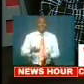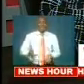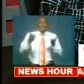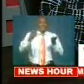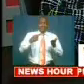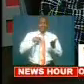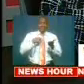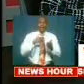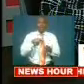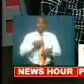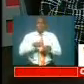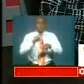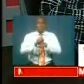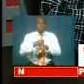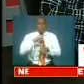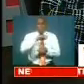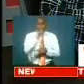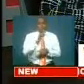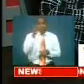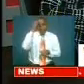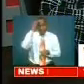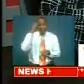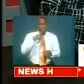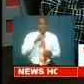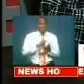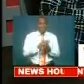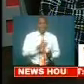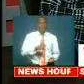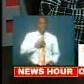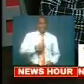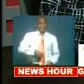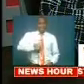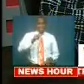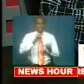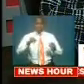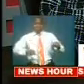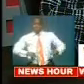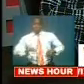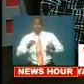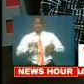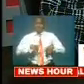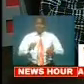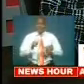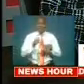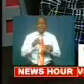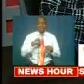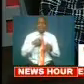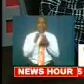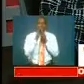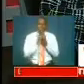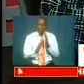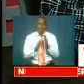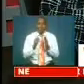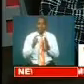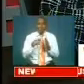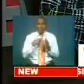I can do is just to keep working. I never let my stardom get to my head or whatever. That's nice. And I'm trying to still, and I have a good management, and they keep reminding